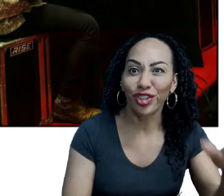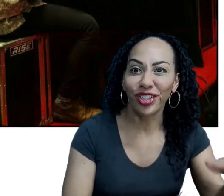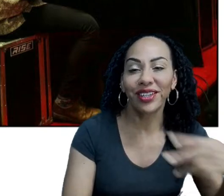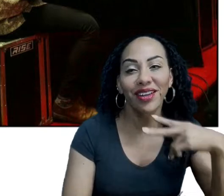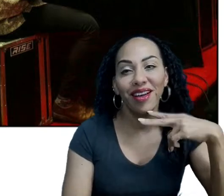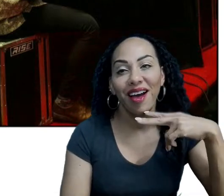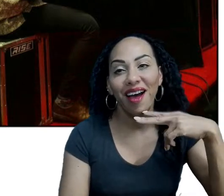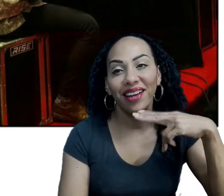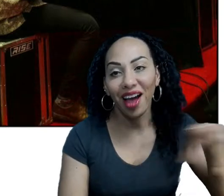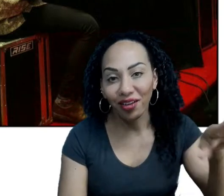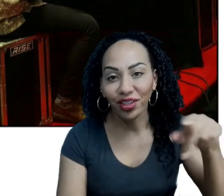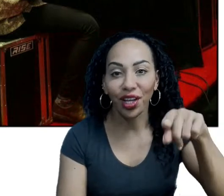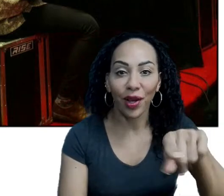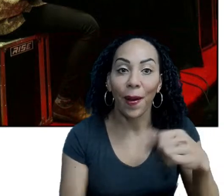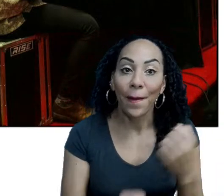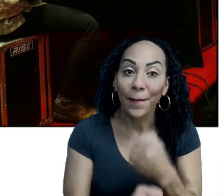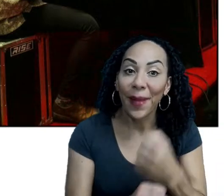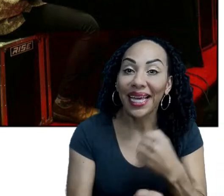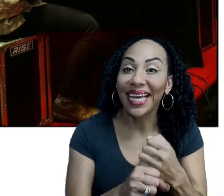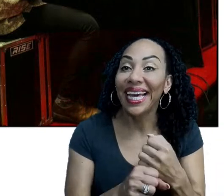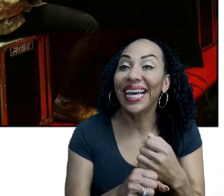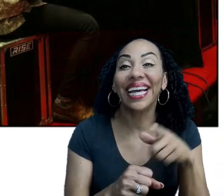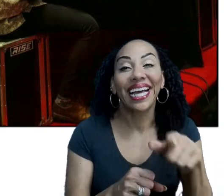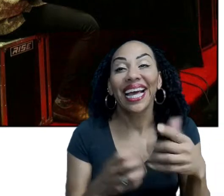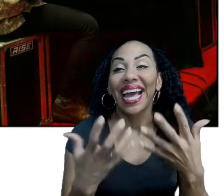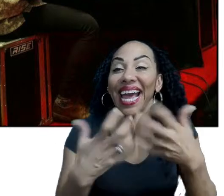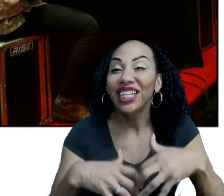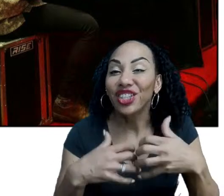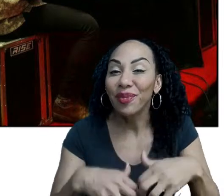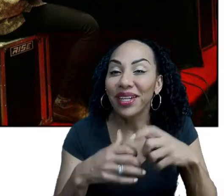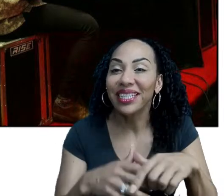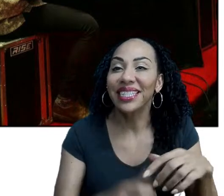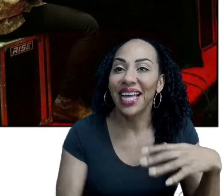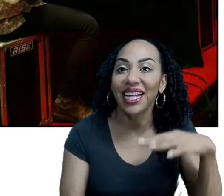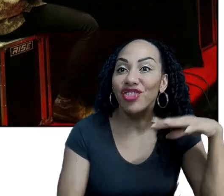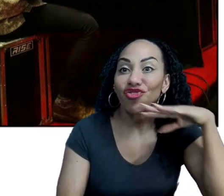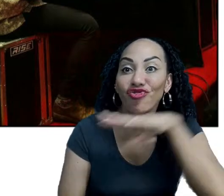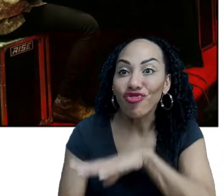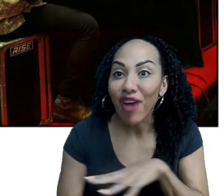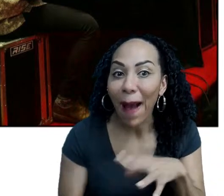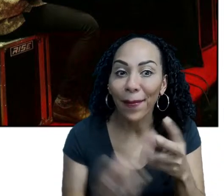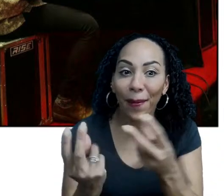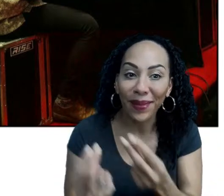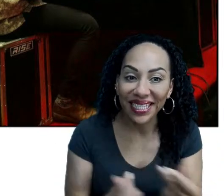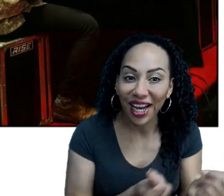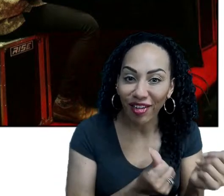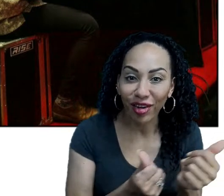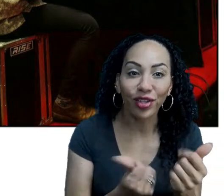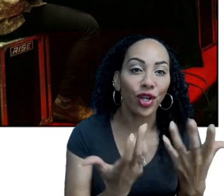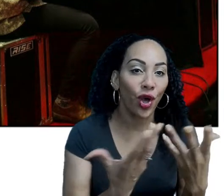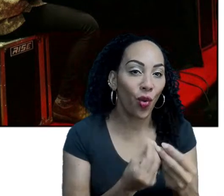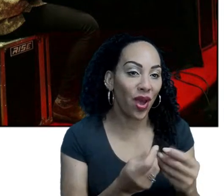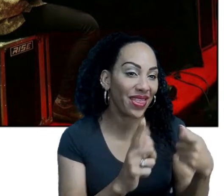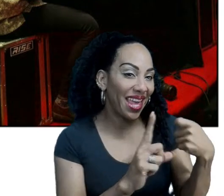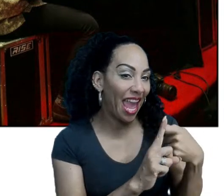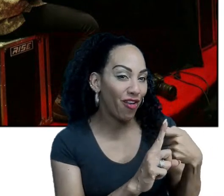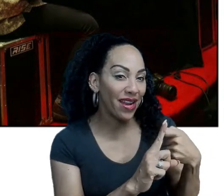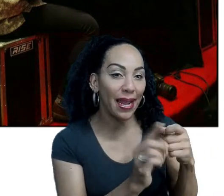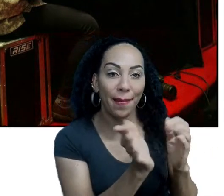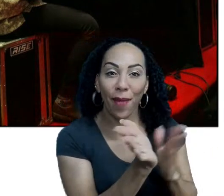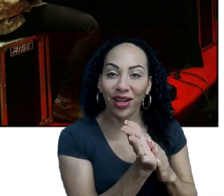materials and then remixing them in real time with my colleague Gary Martin. As part of a live